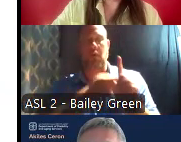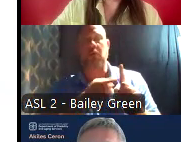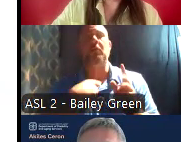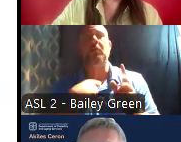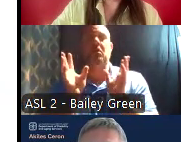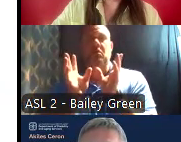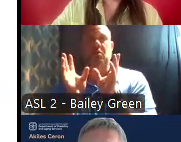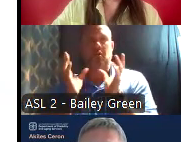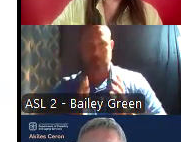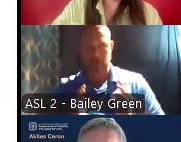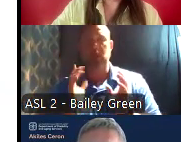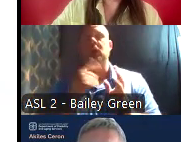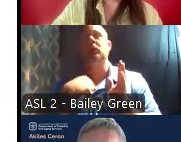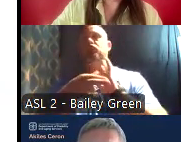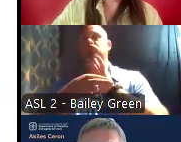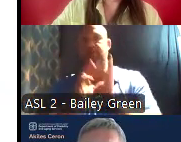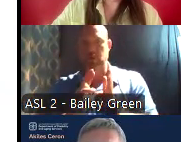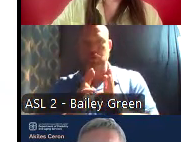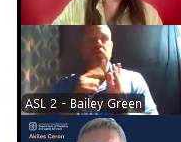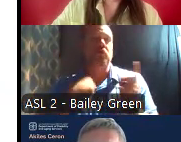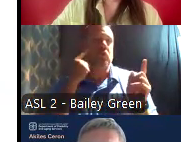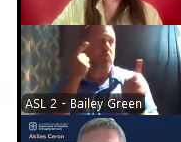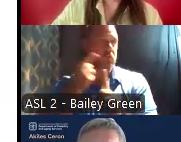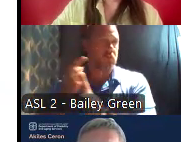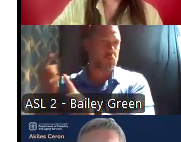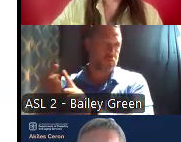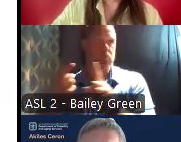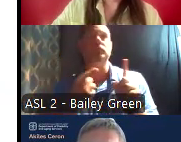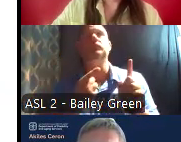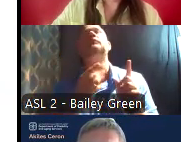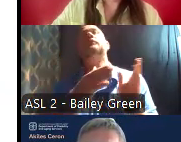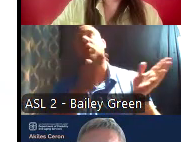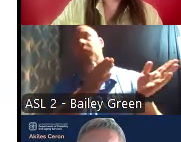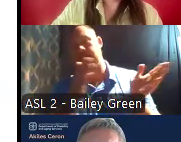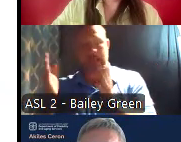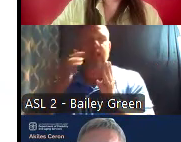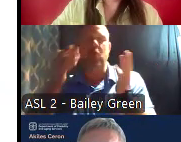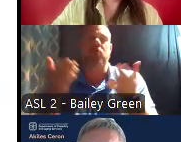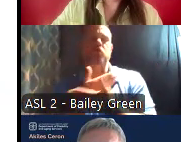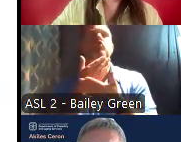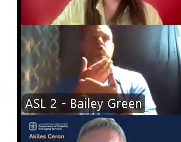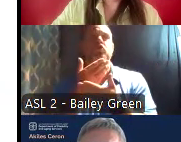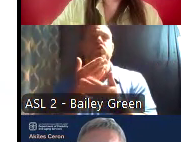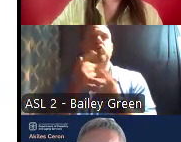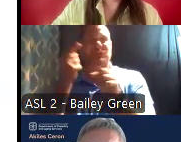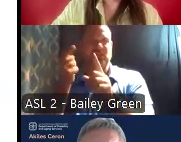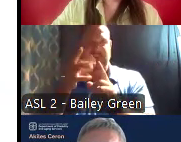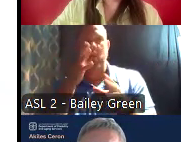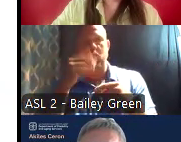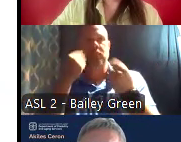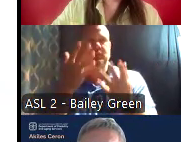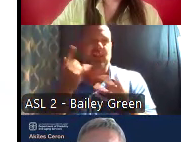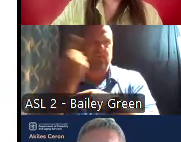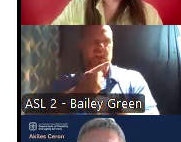committee chairs met and we reviewed our existing initiatives and then started planning for our new initiatives that will be presented at the Day of